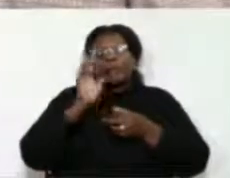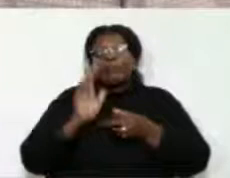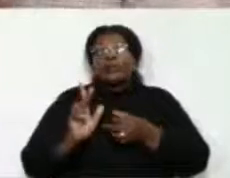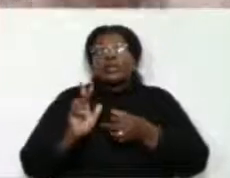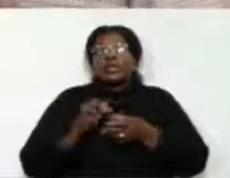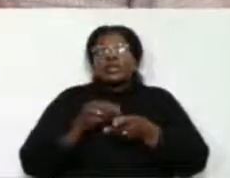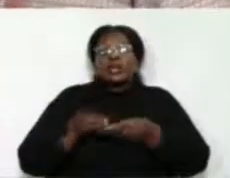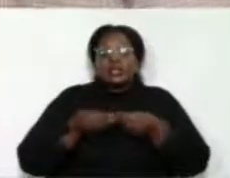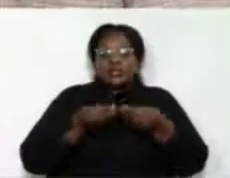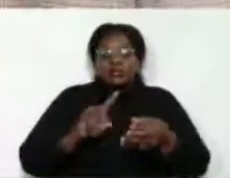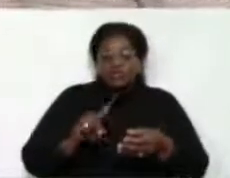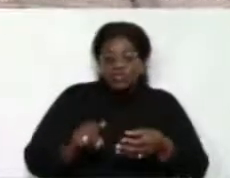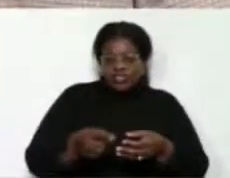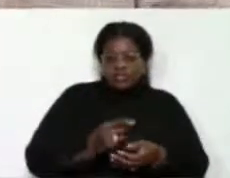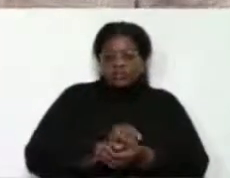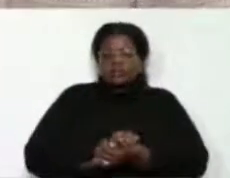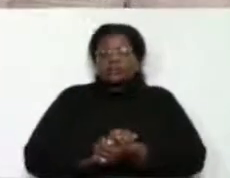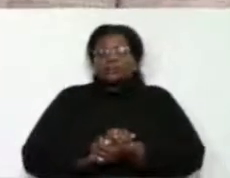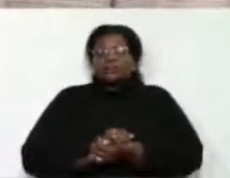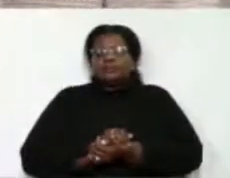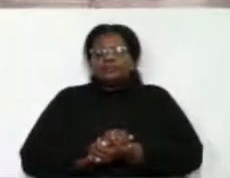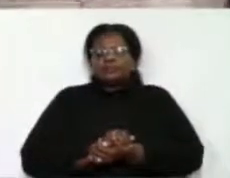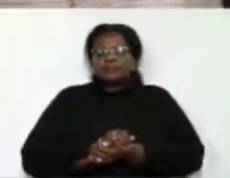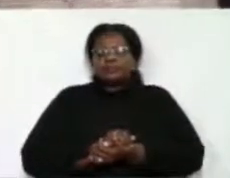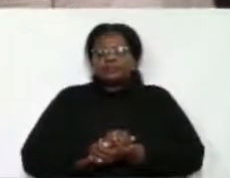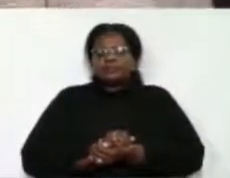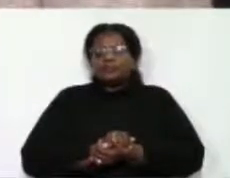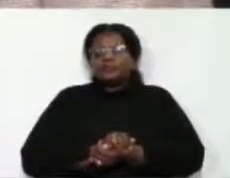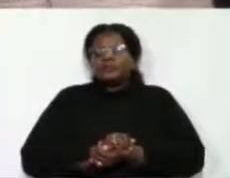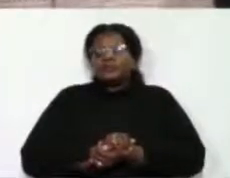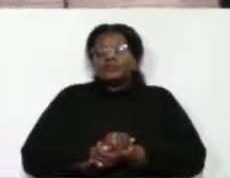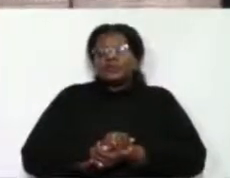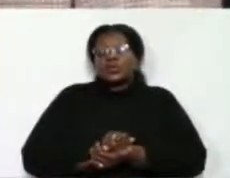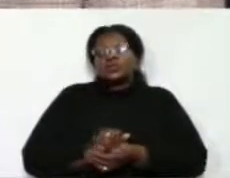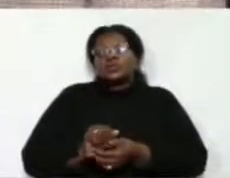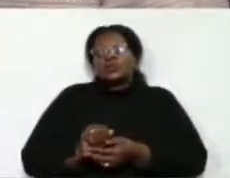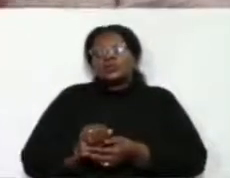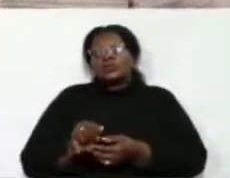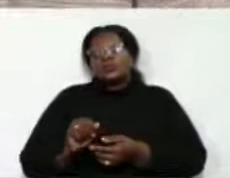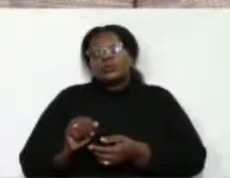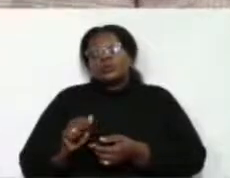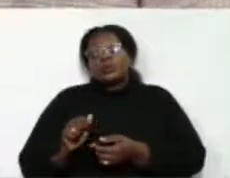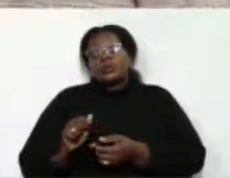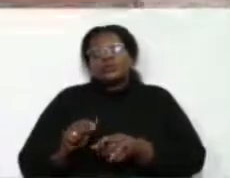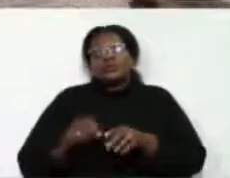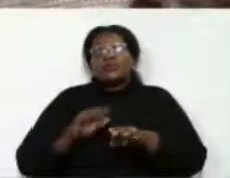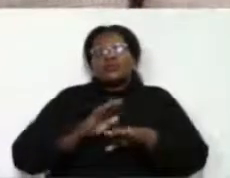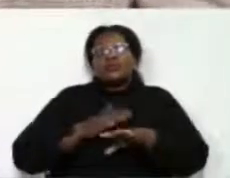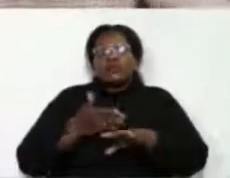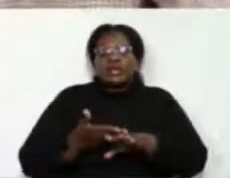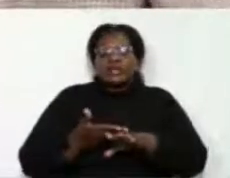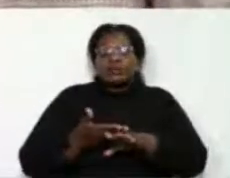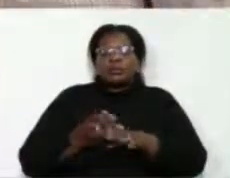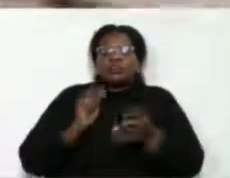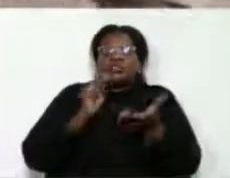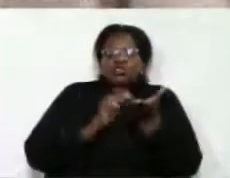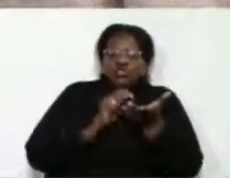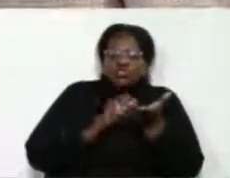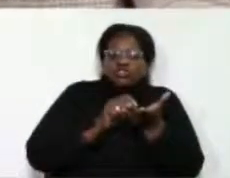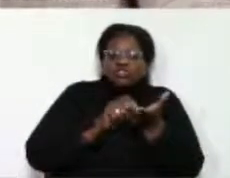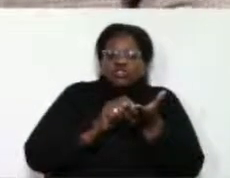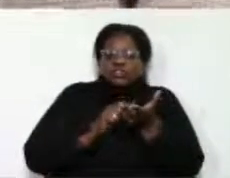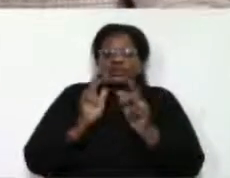is it the chickens and stuff? Yeah. So a product partner to somebody like Uama is a chicken farmer. So they are producing the chickens. She